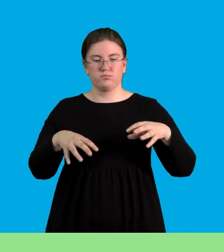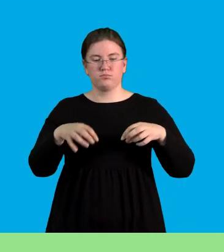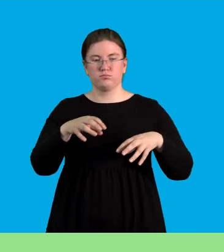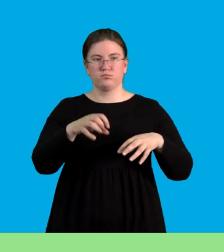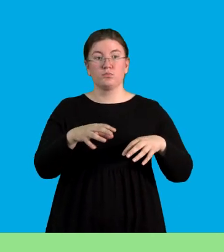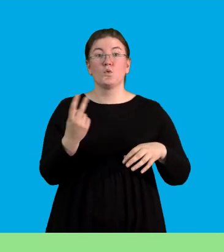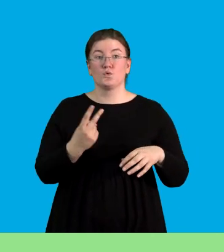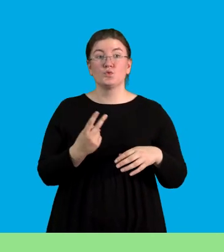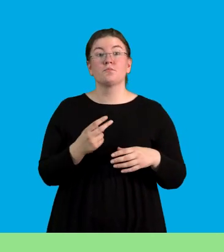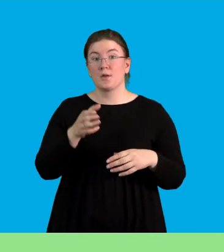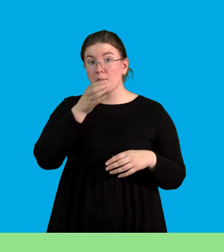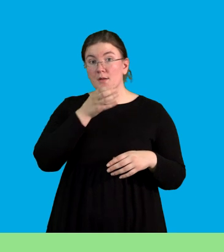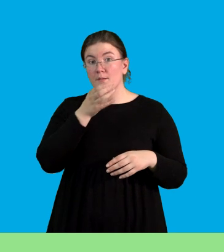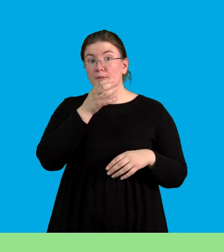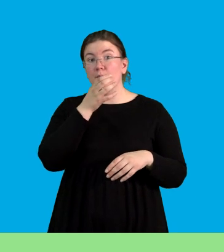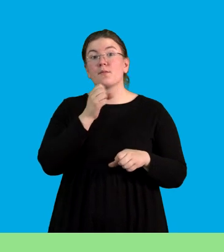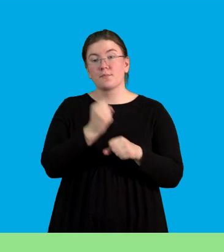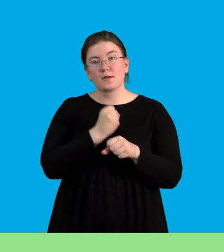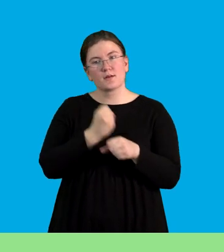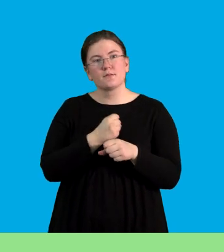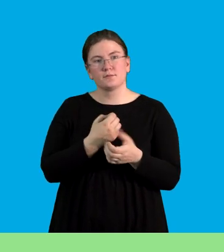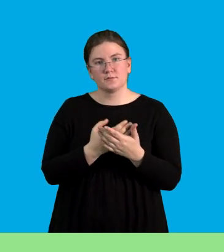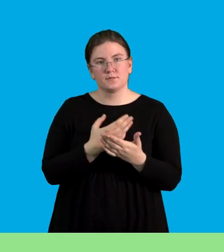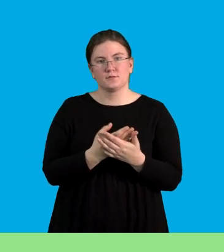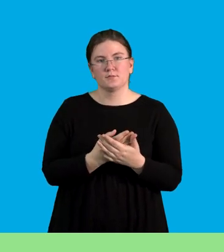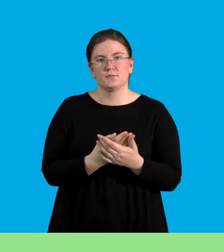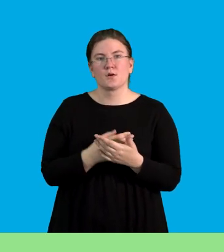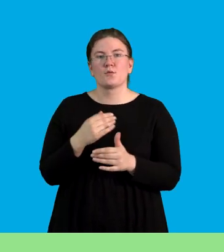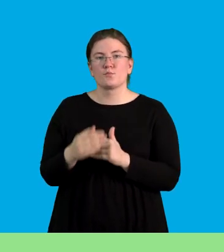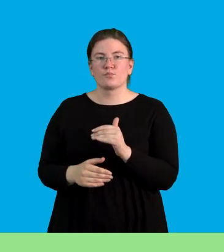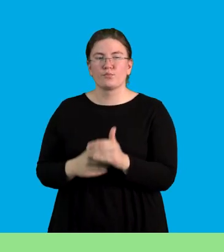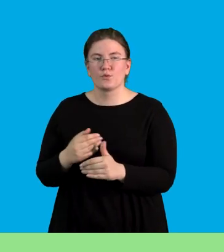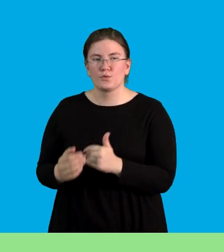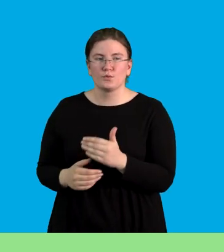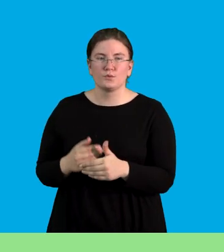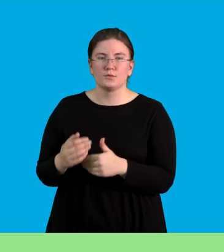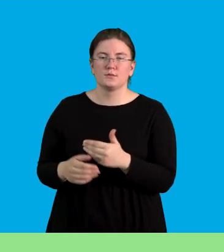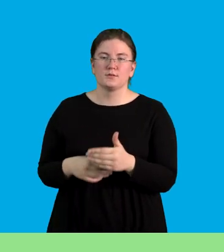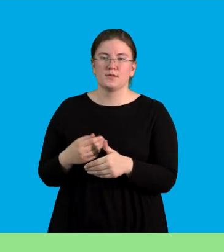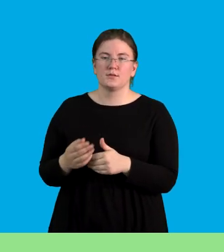It also helps in the production of alcohol, and this process where